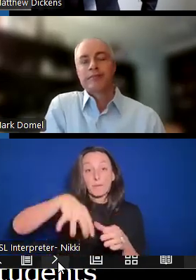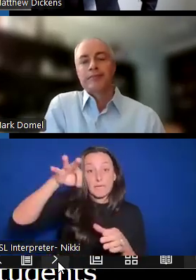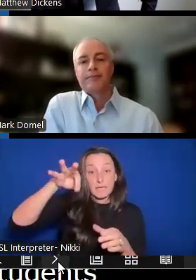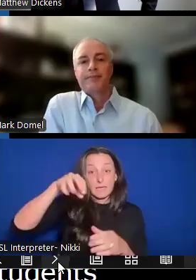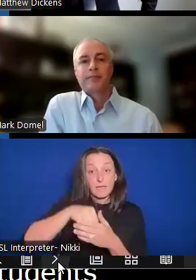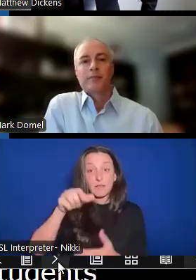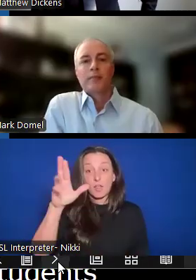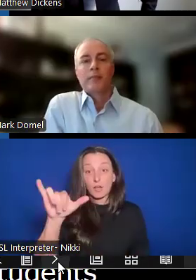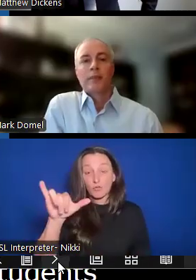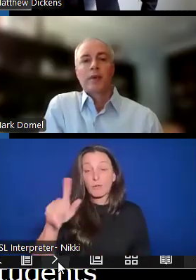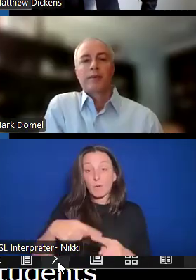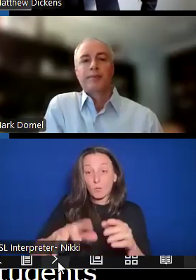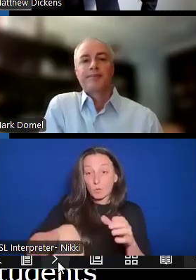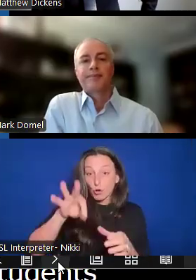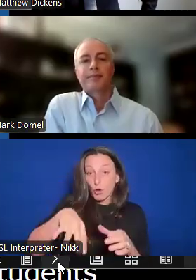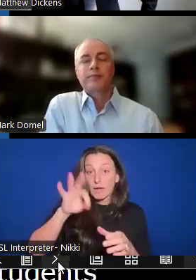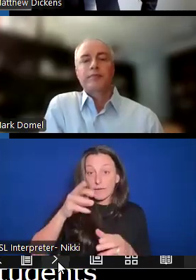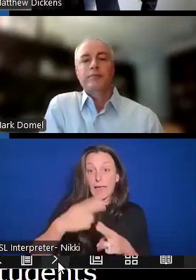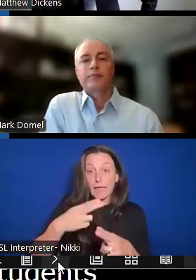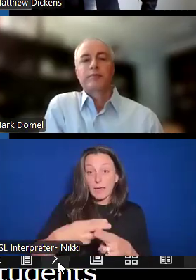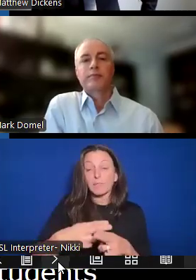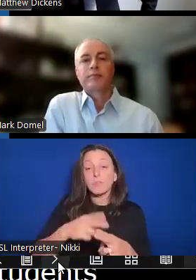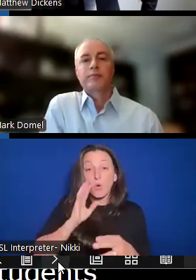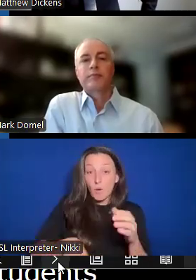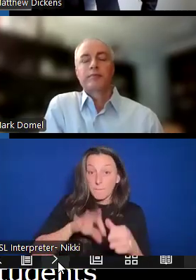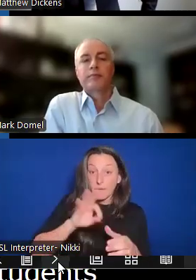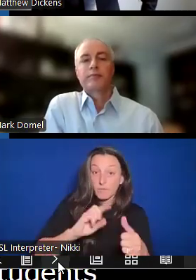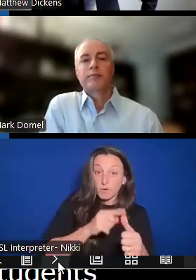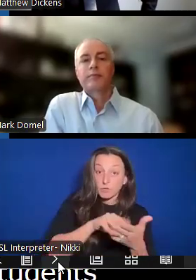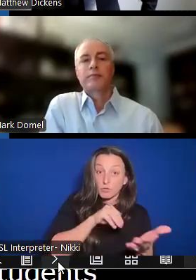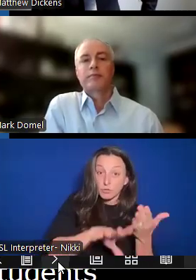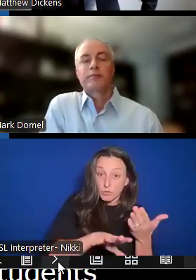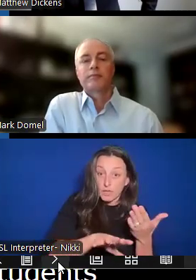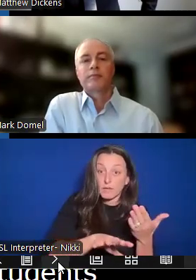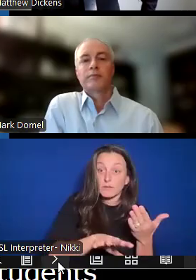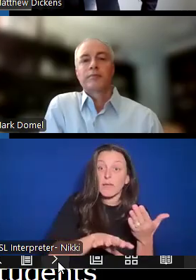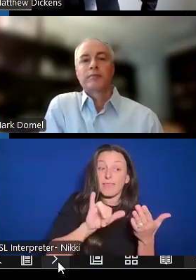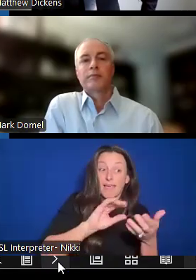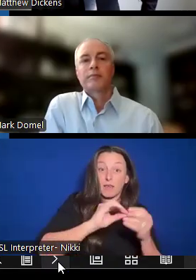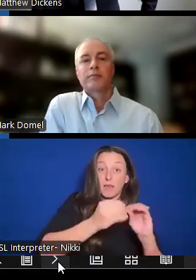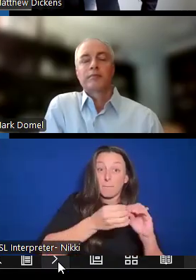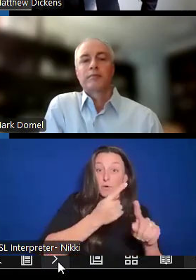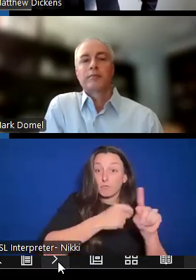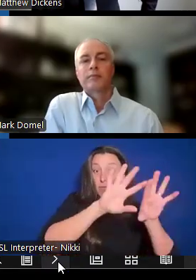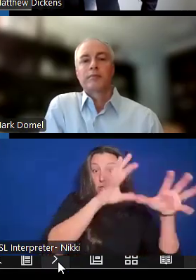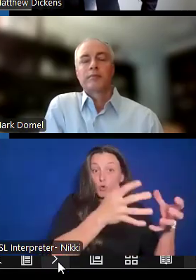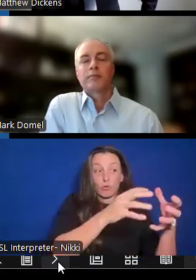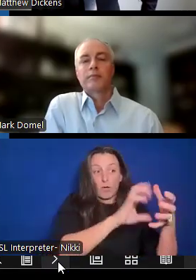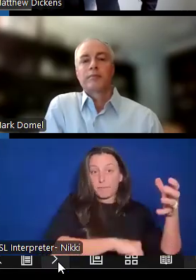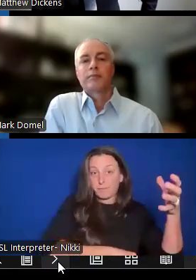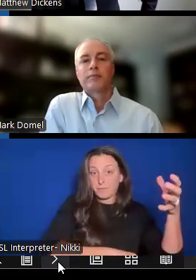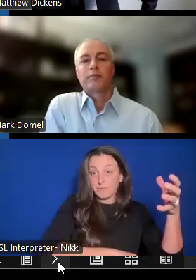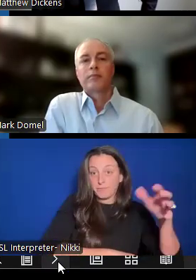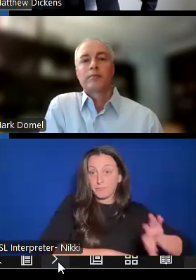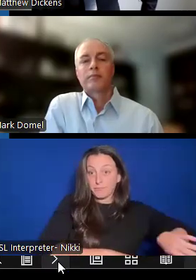as people are being drawn, you pick the first student and take off the amount that they received